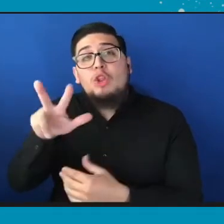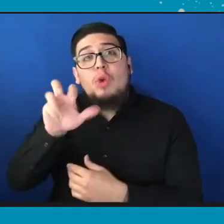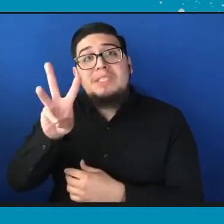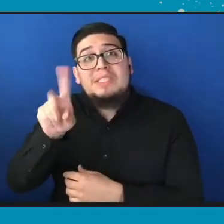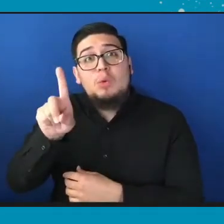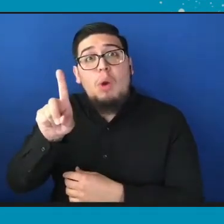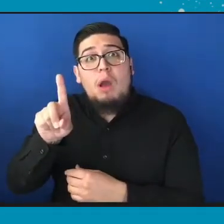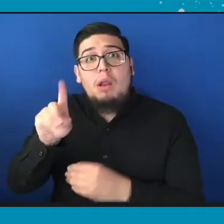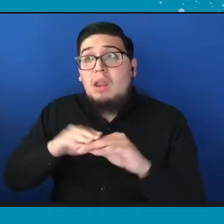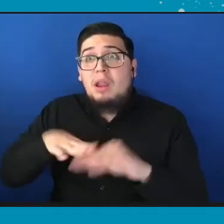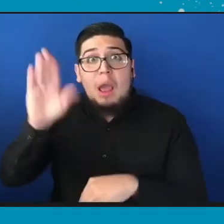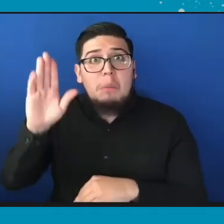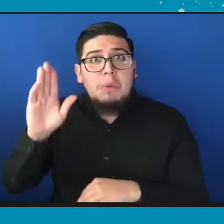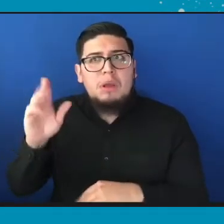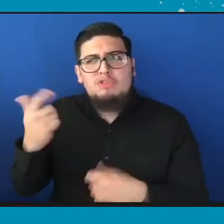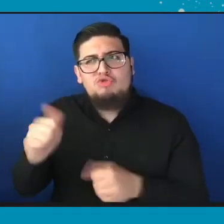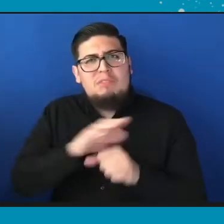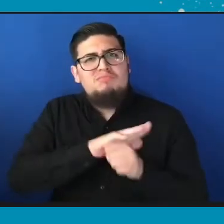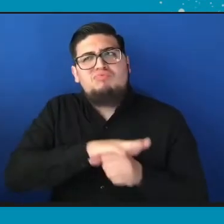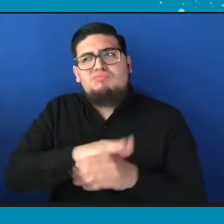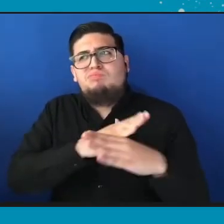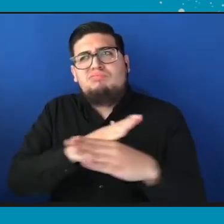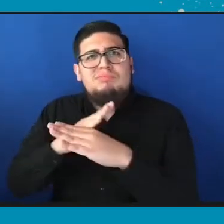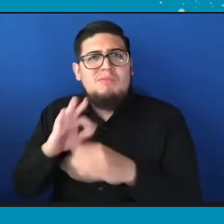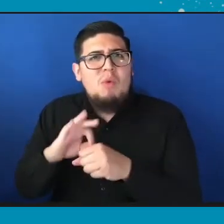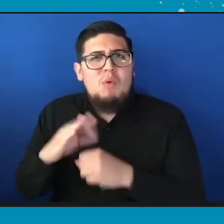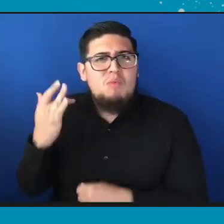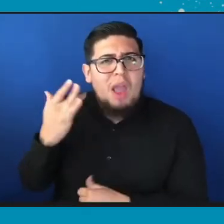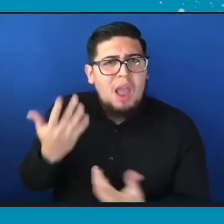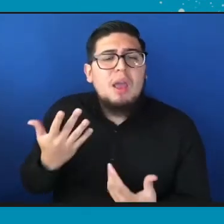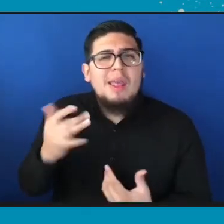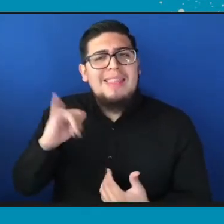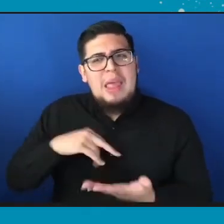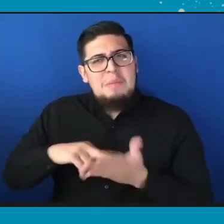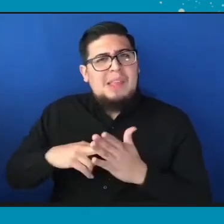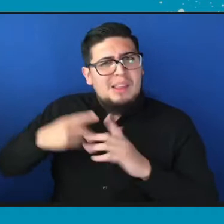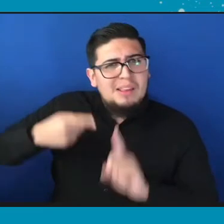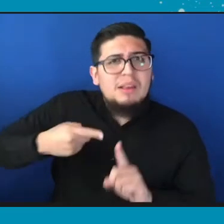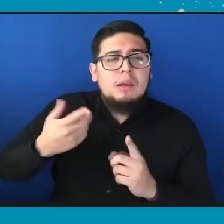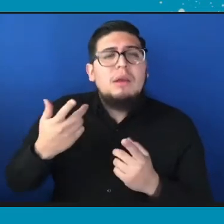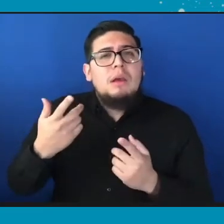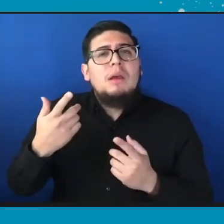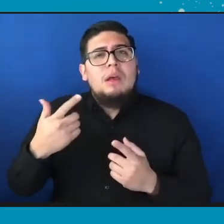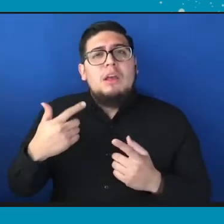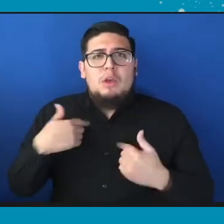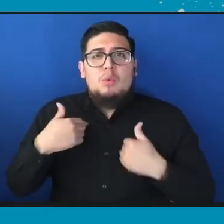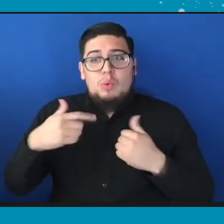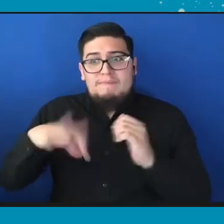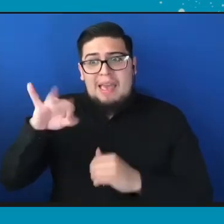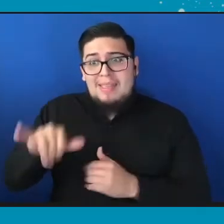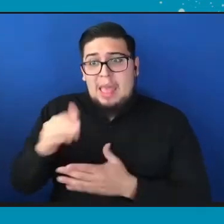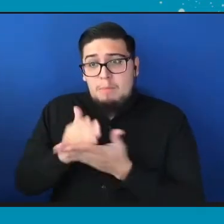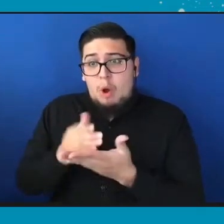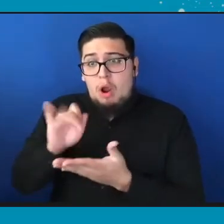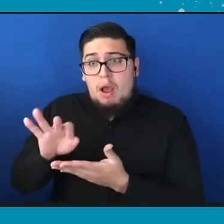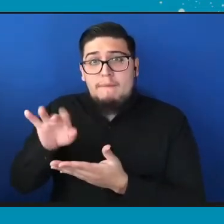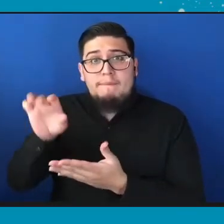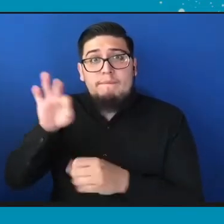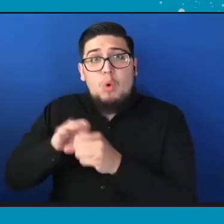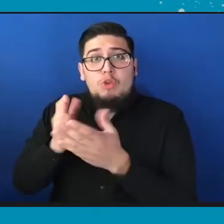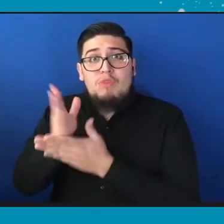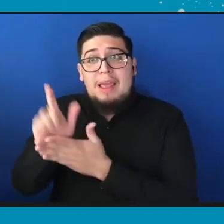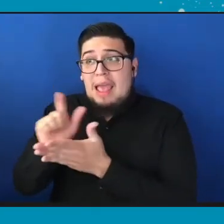Bader Ginsburg was talking about when she said, if we find this part of the Voting Rights Act unconstitutional, it's